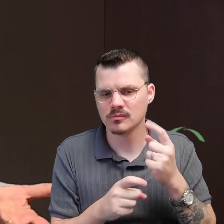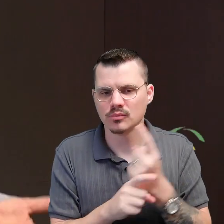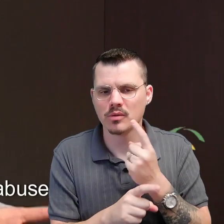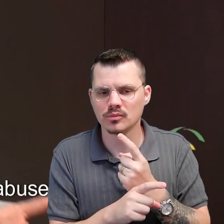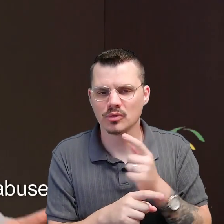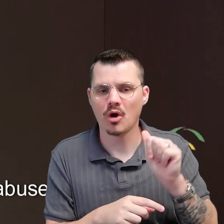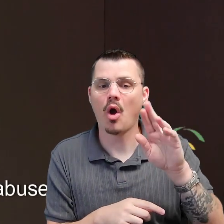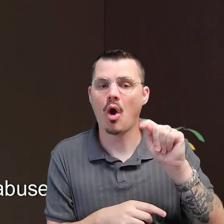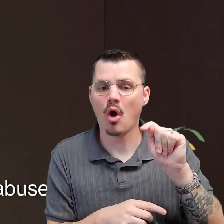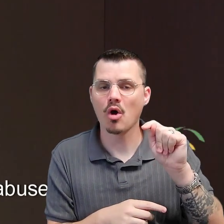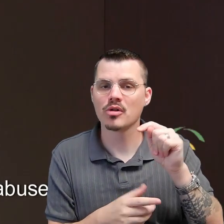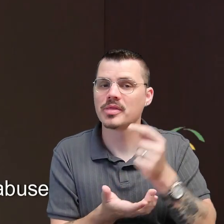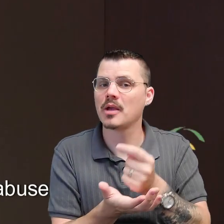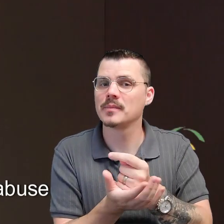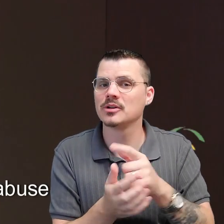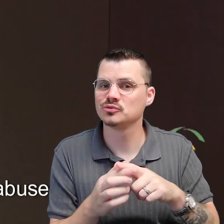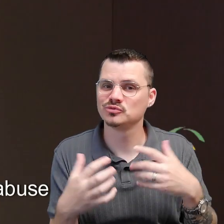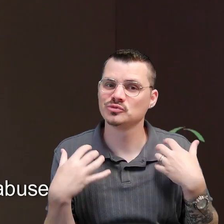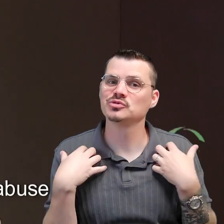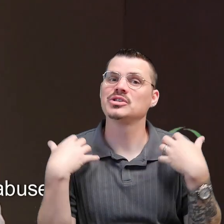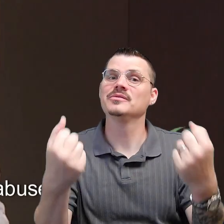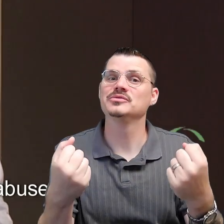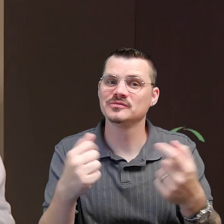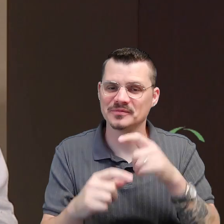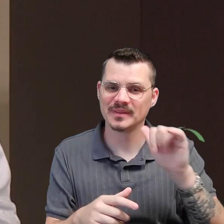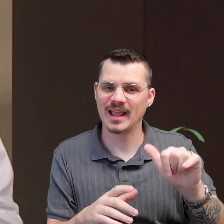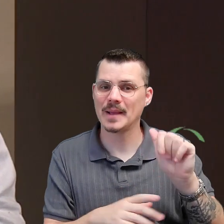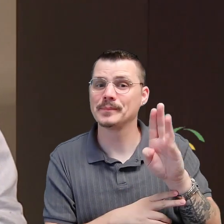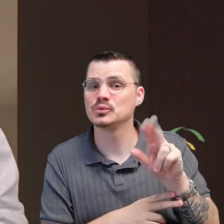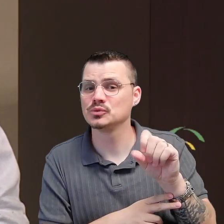proper art psychotherapy to recover from this abuse.